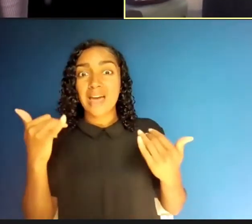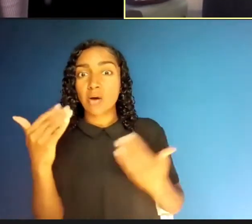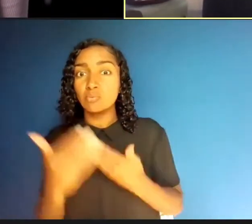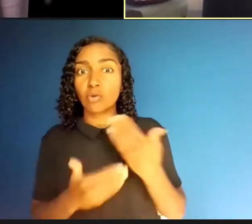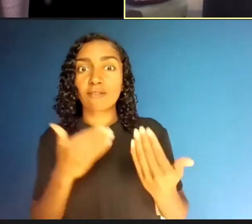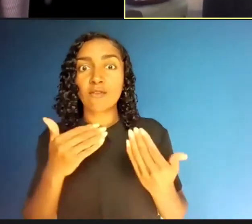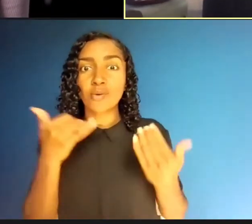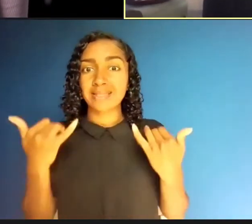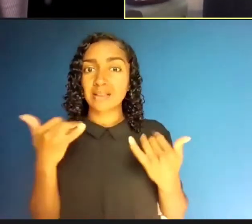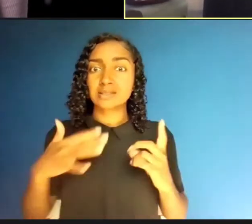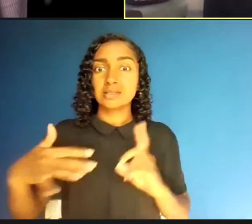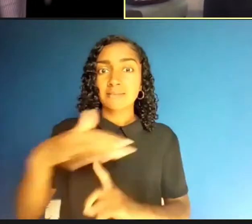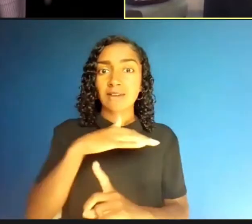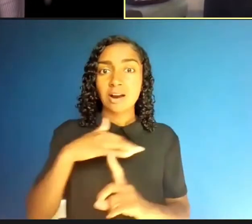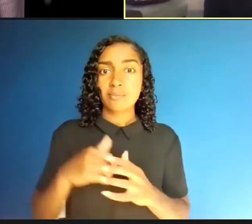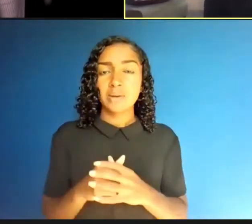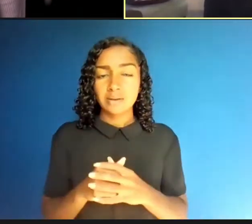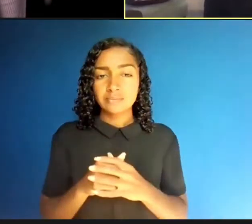I think